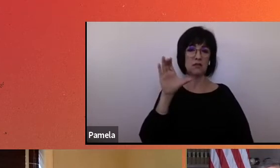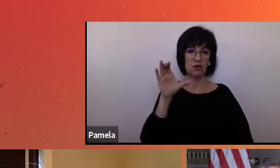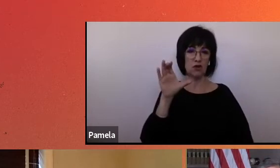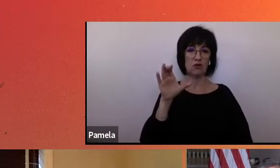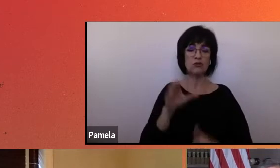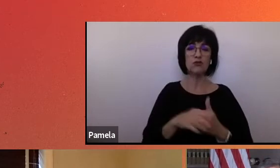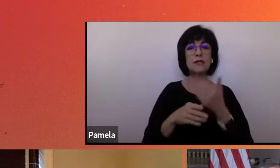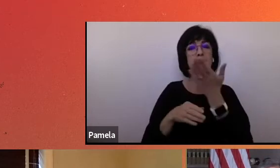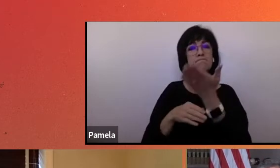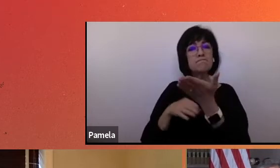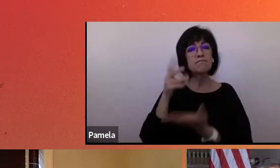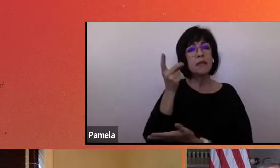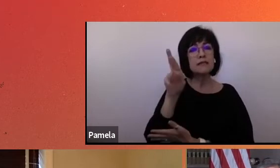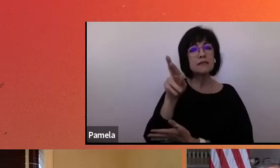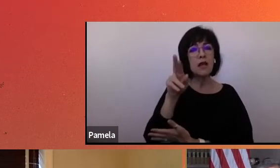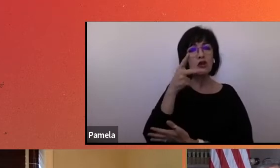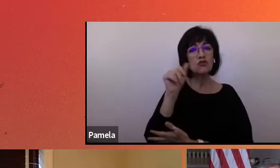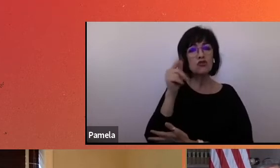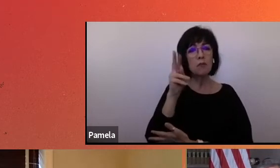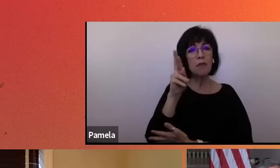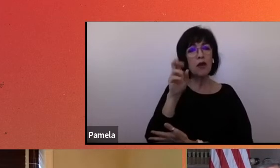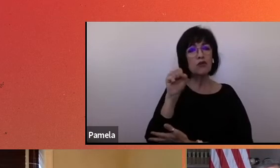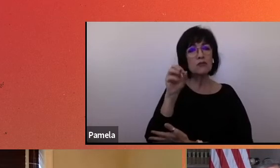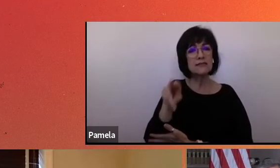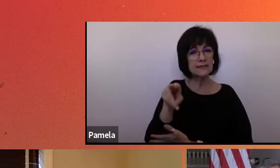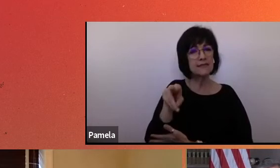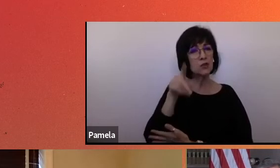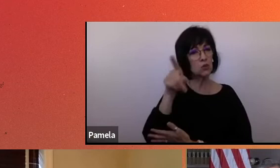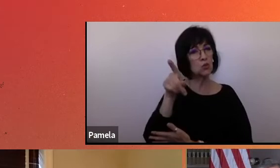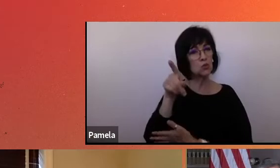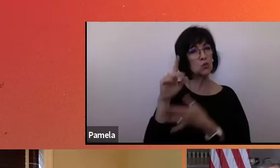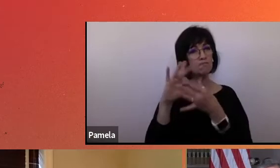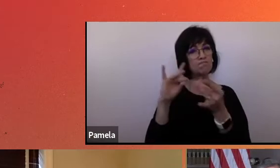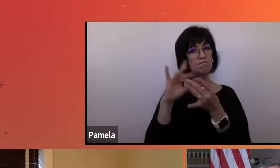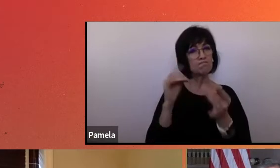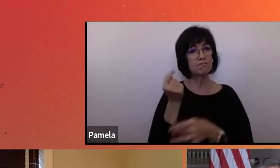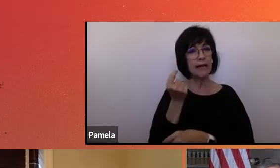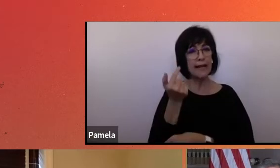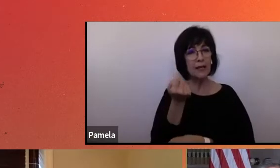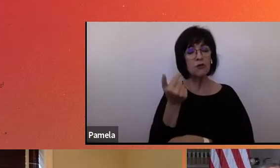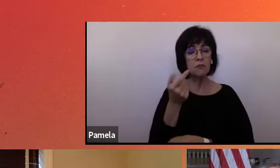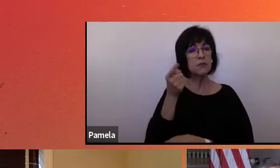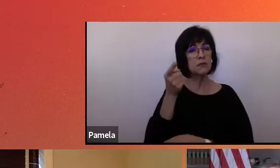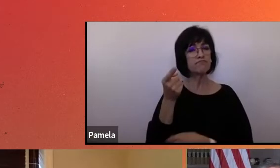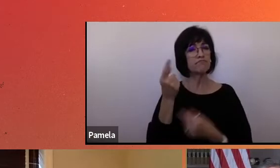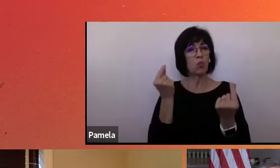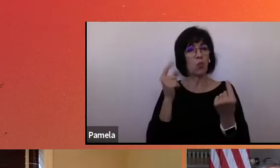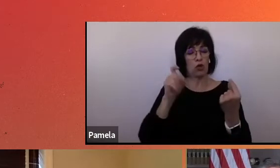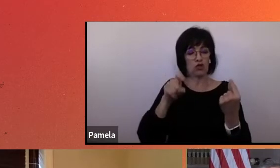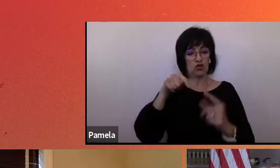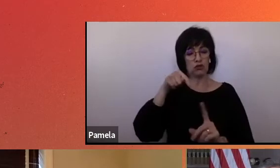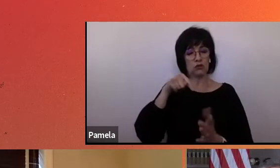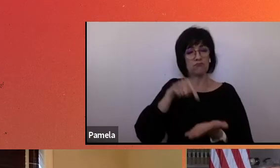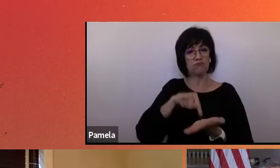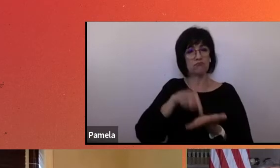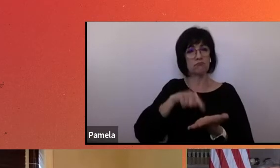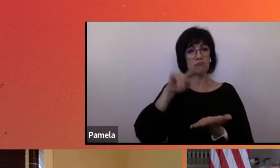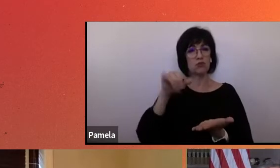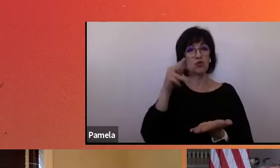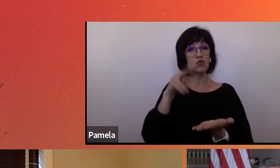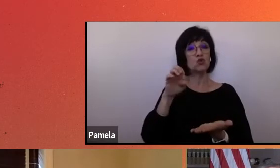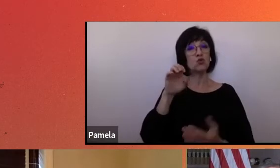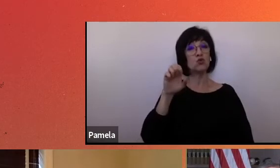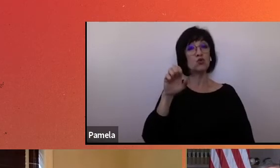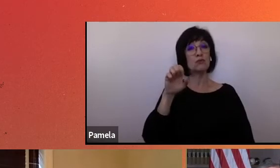the relevance of Juneteenth be in the current context? And, you know, how should